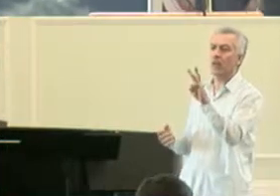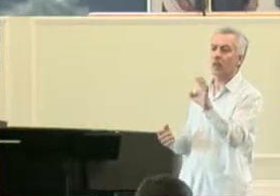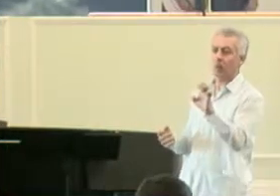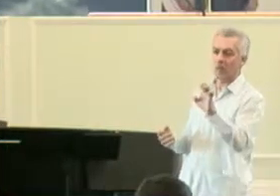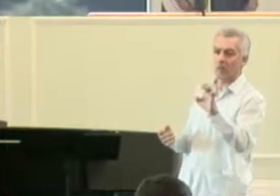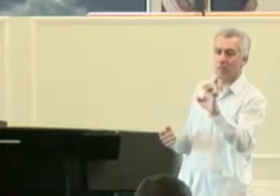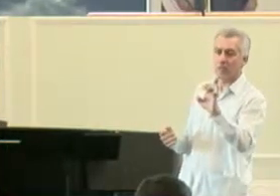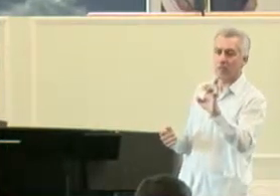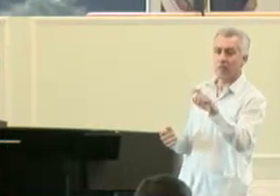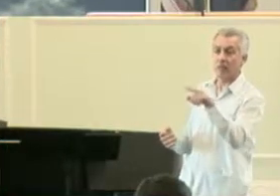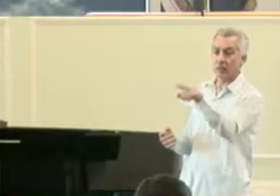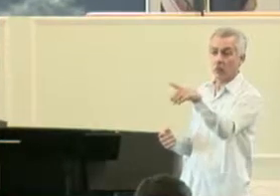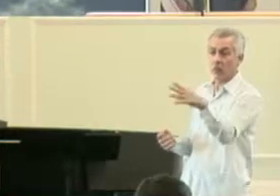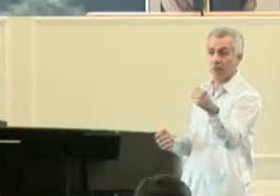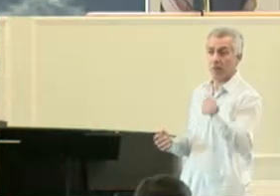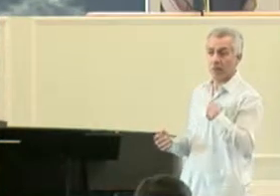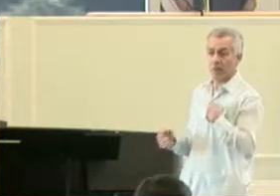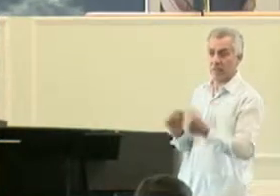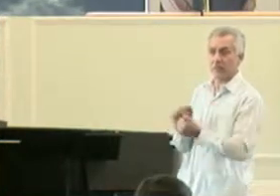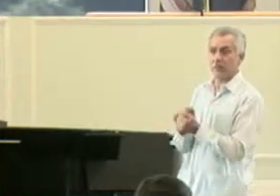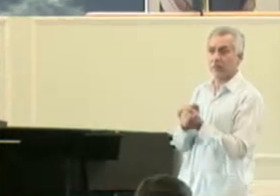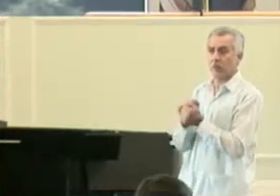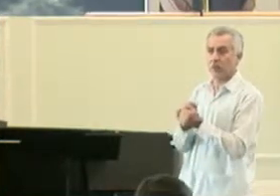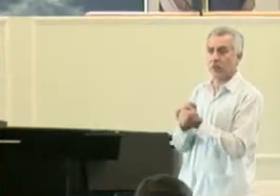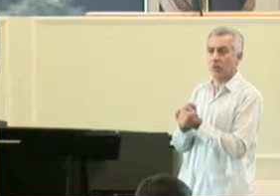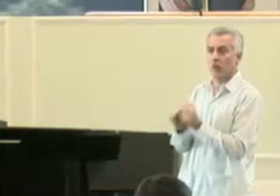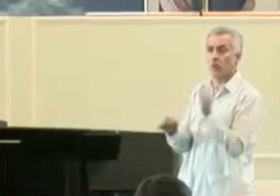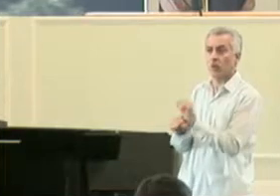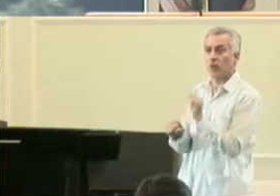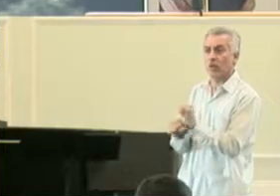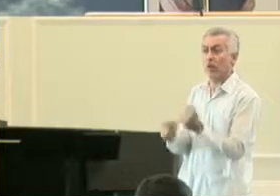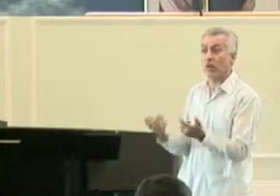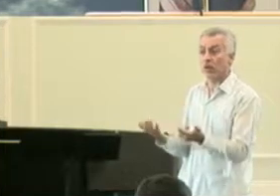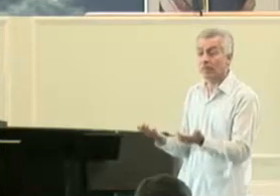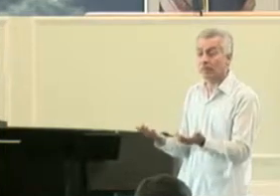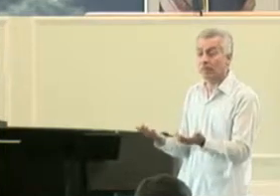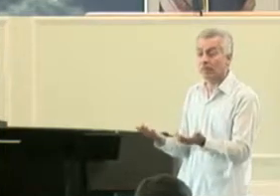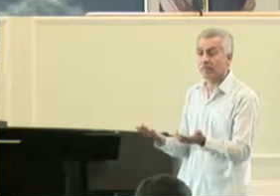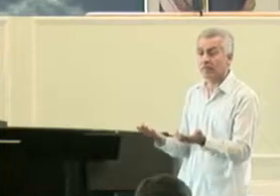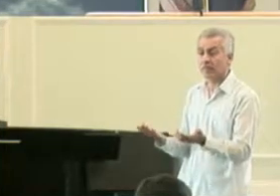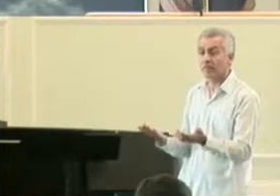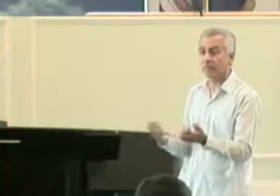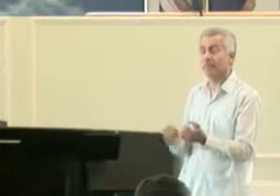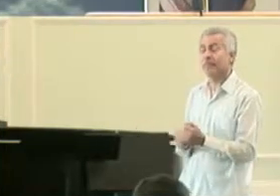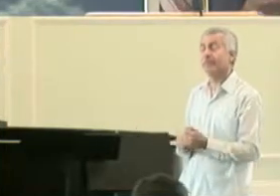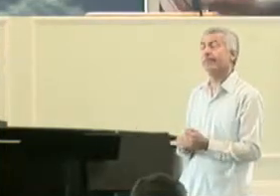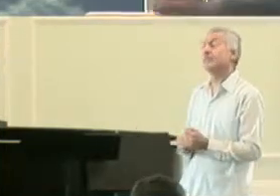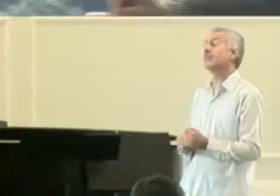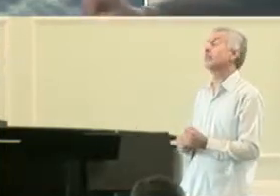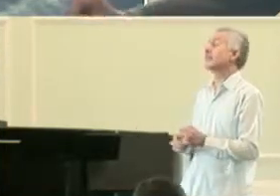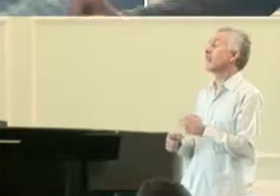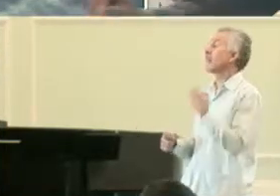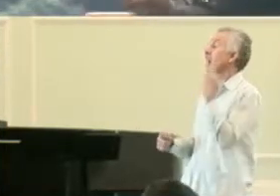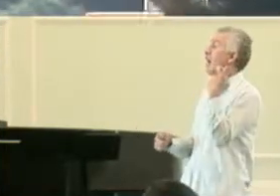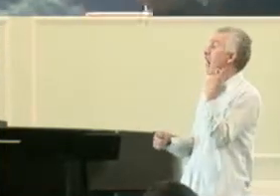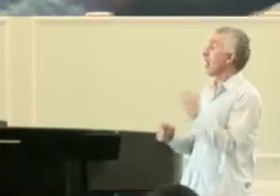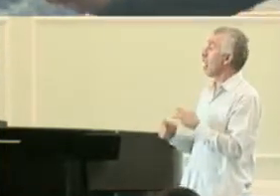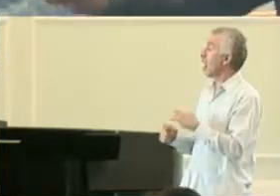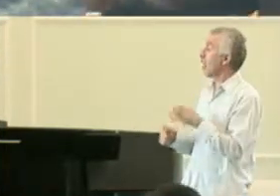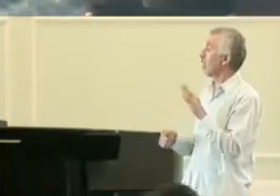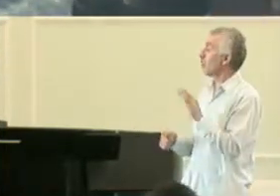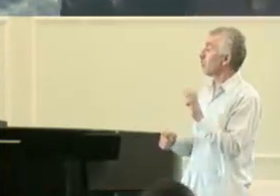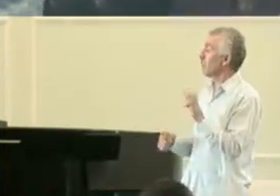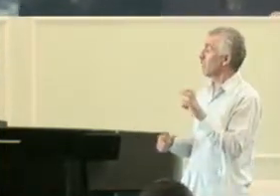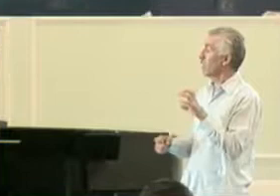Because it's easy to talk. But I tell you what, it is hard to be involved in the